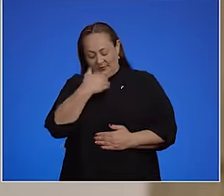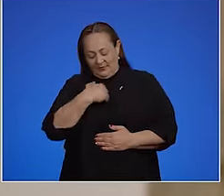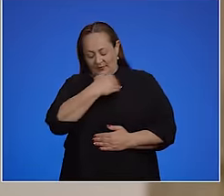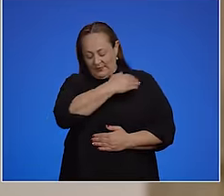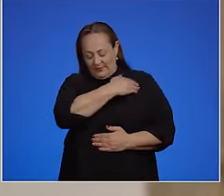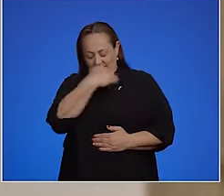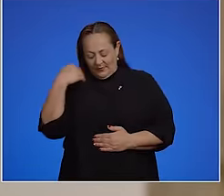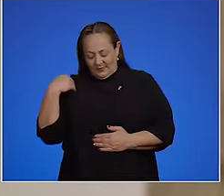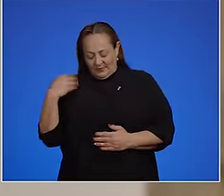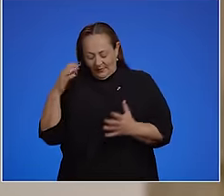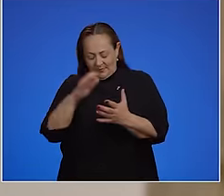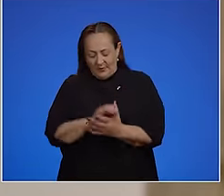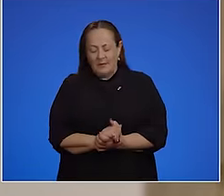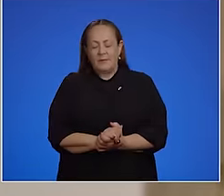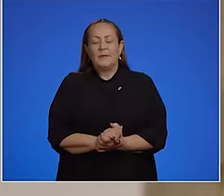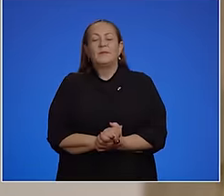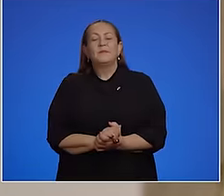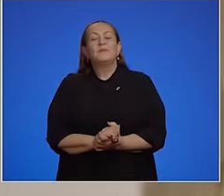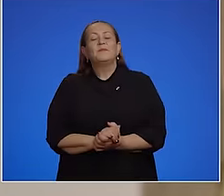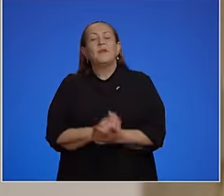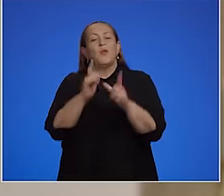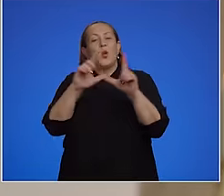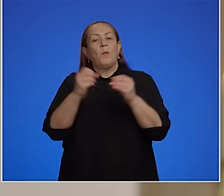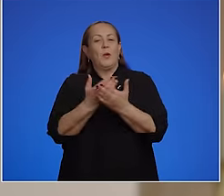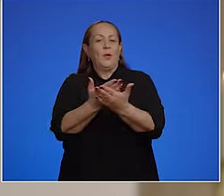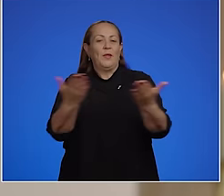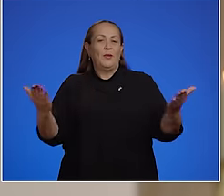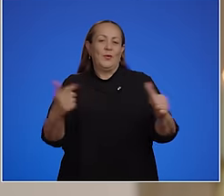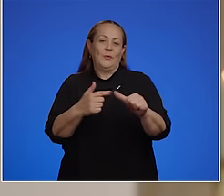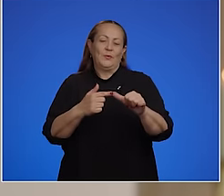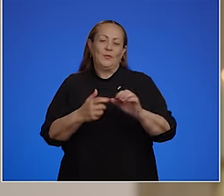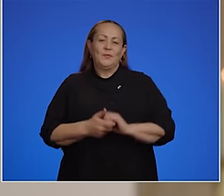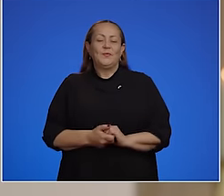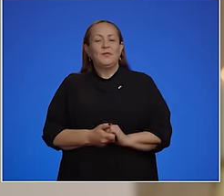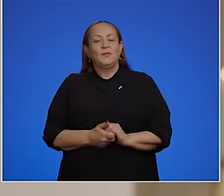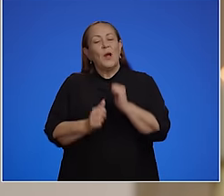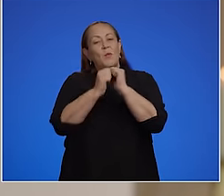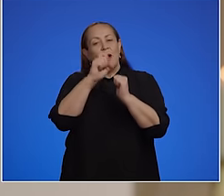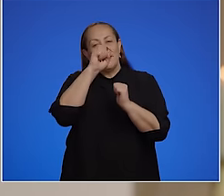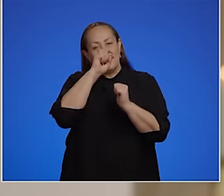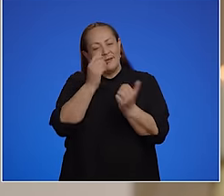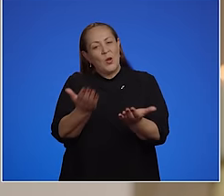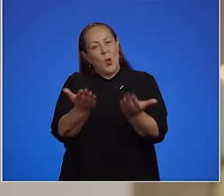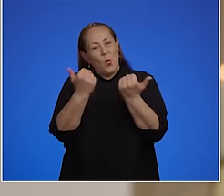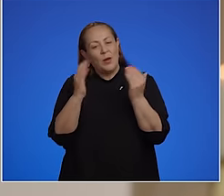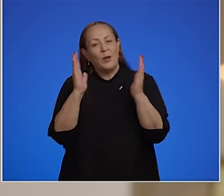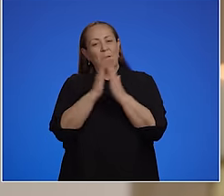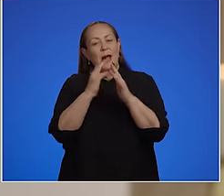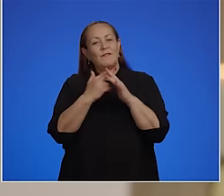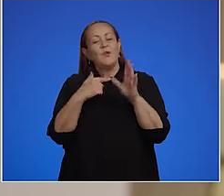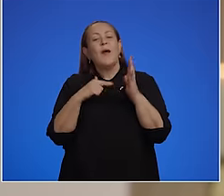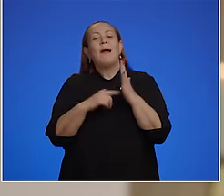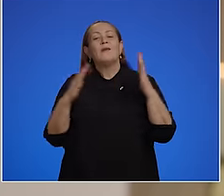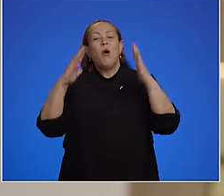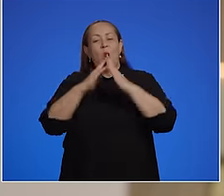Father, and of the Son, and of the Holy Spirit. Amen. The Lord be with you. And with your spirit. Brothers and sisters, welcome to Mass for You at Home